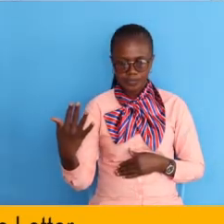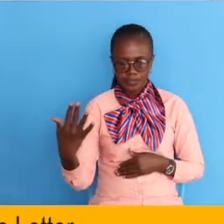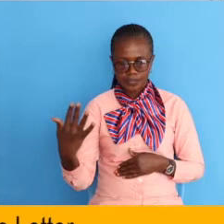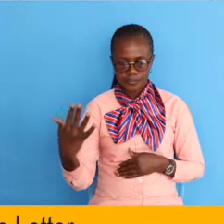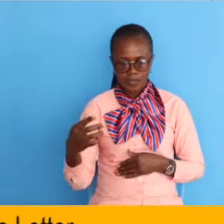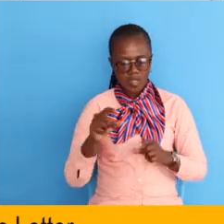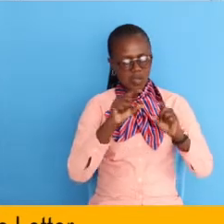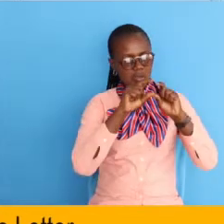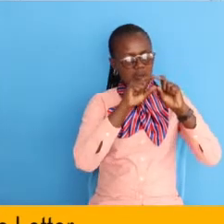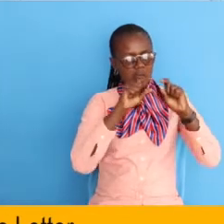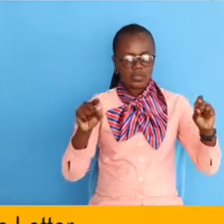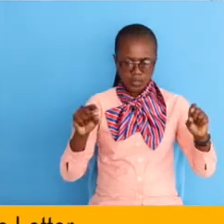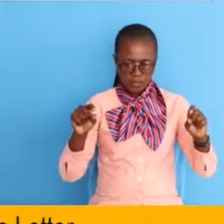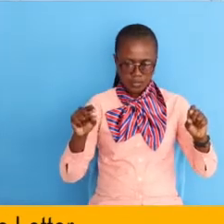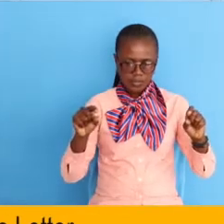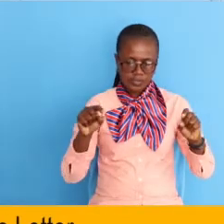Heading,